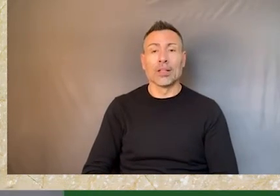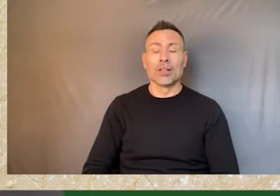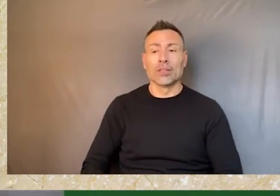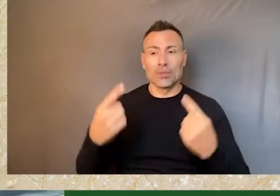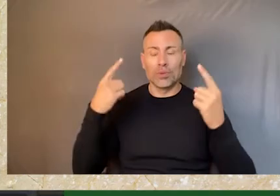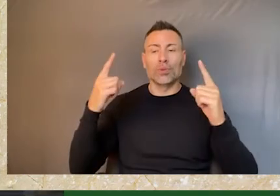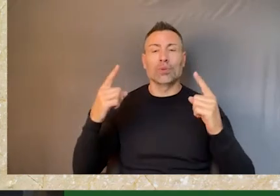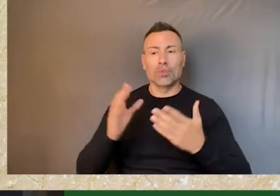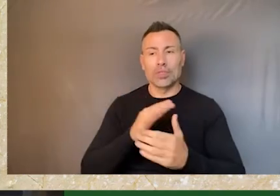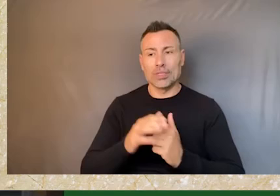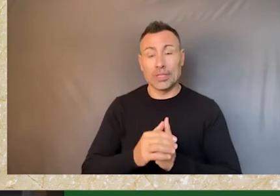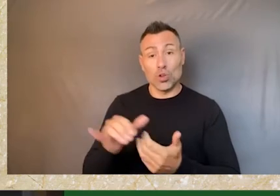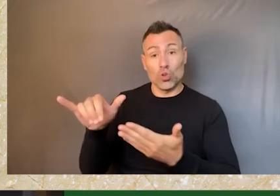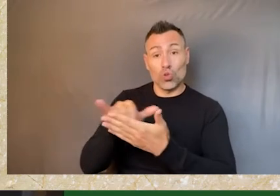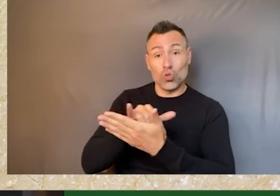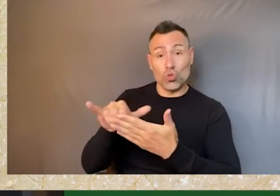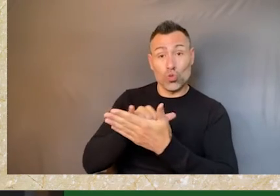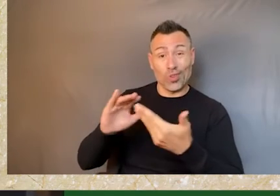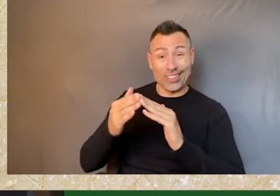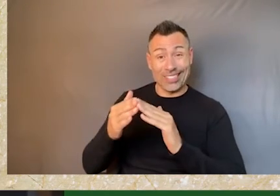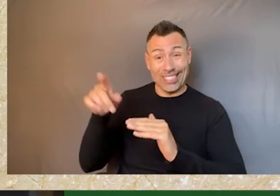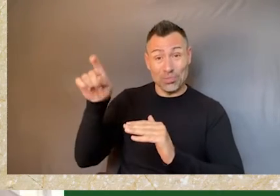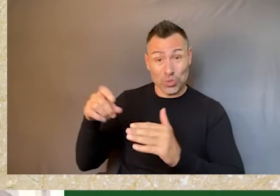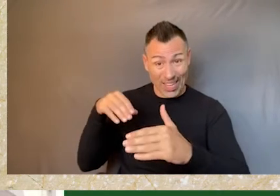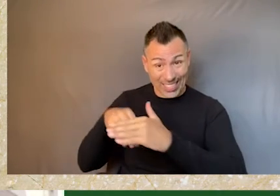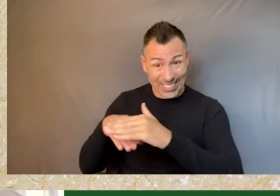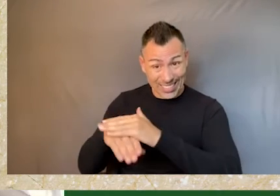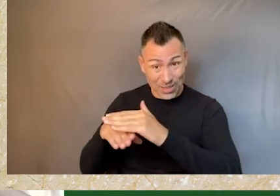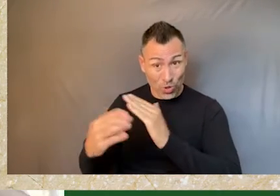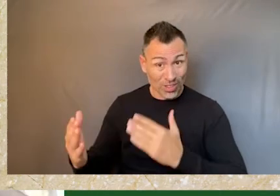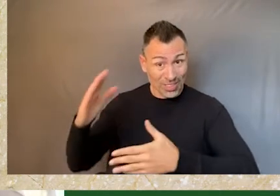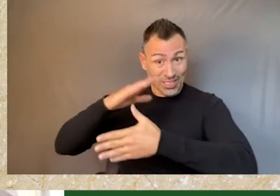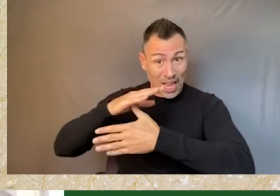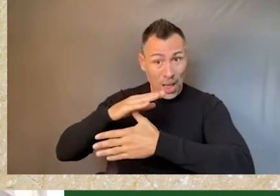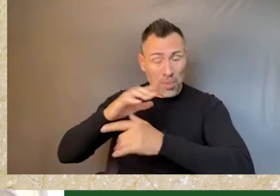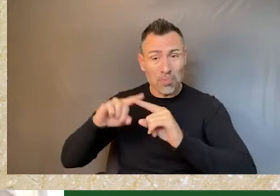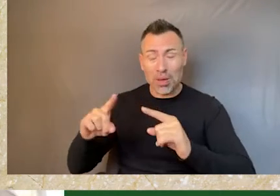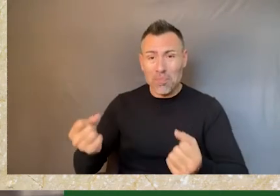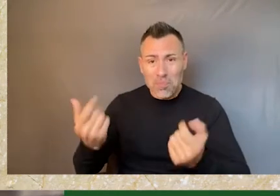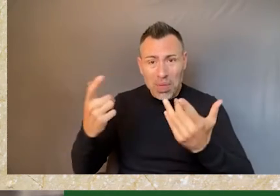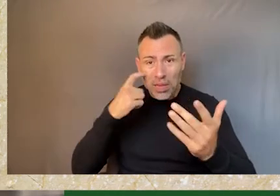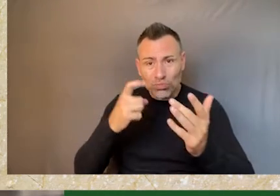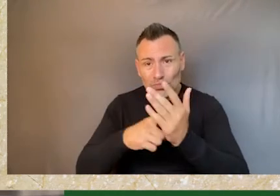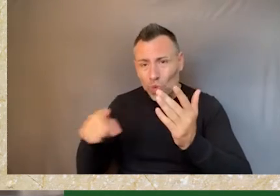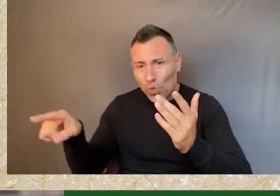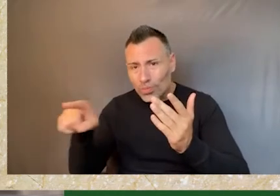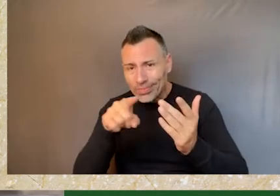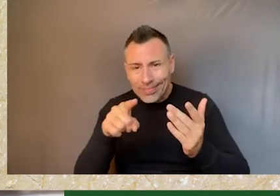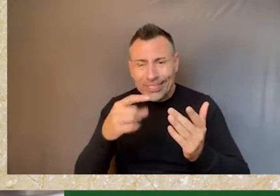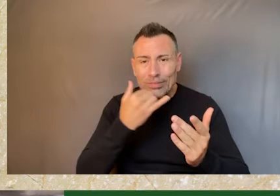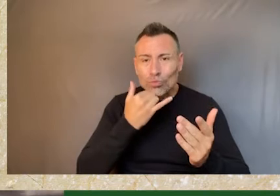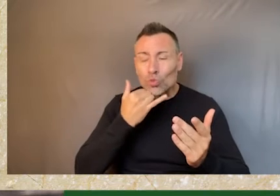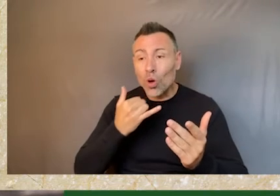New York City is actually one of the most accessible cities in the country, and they still have a long way to go. So in order to make sure